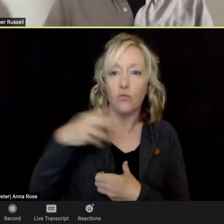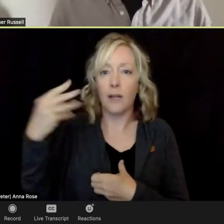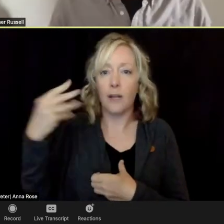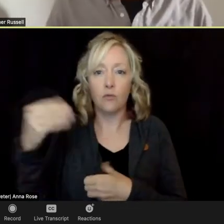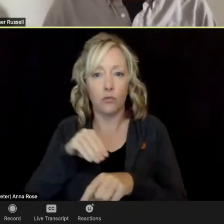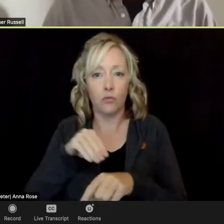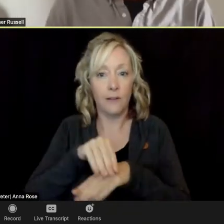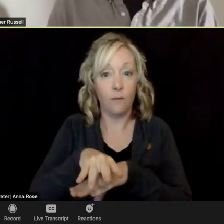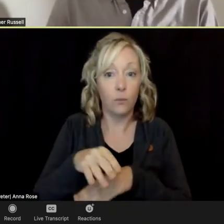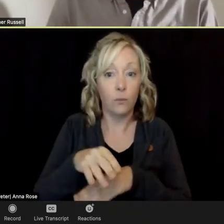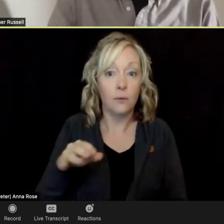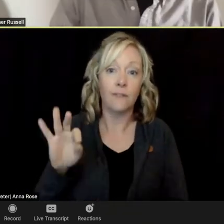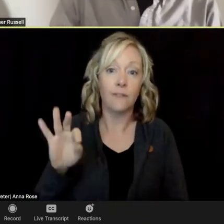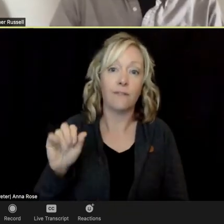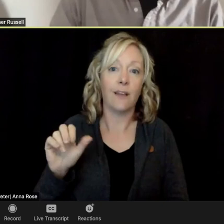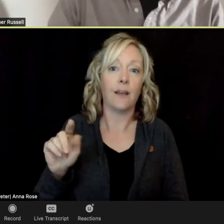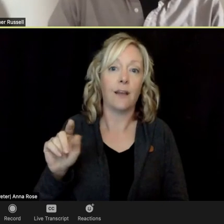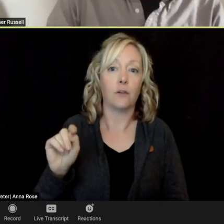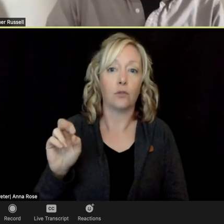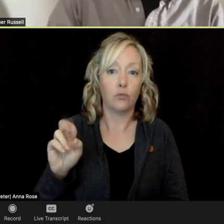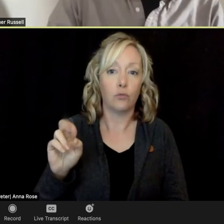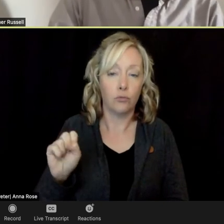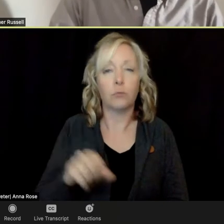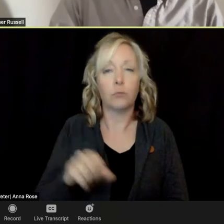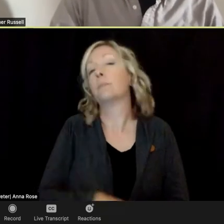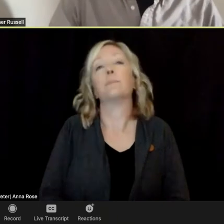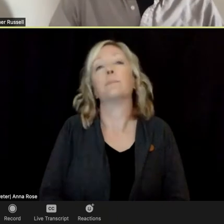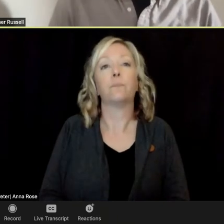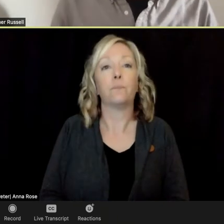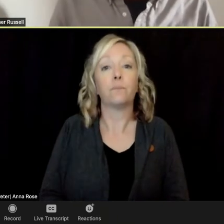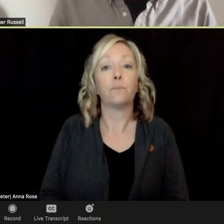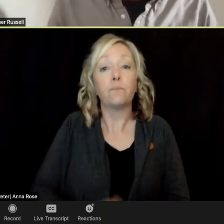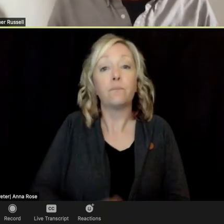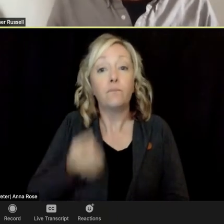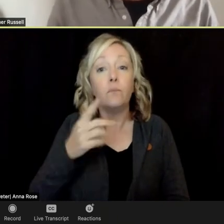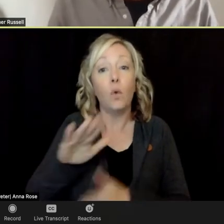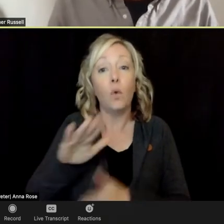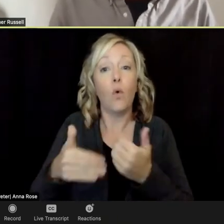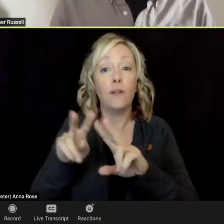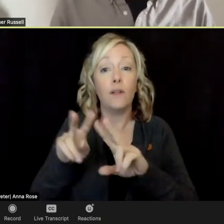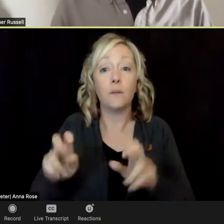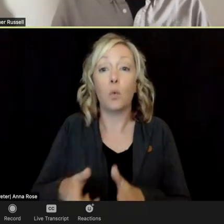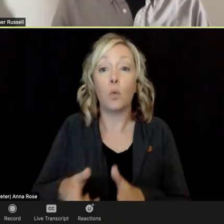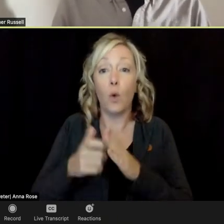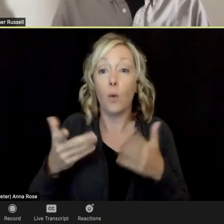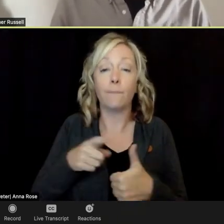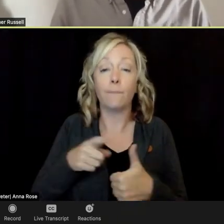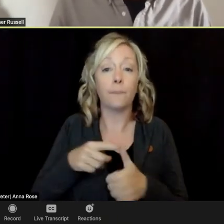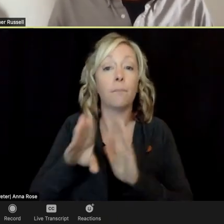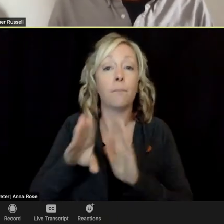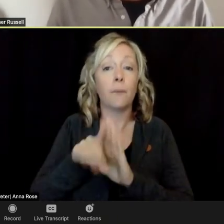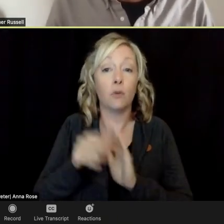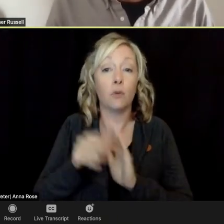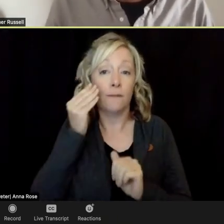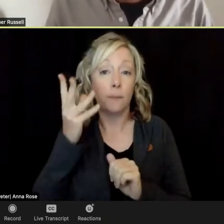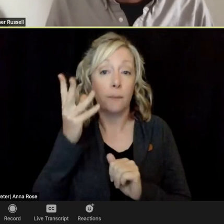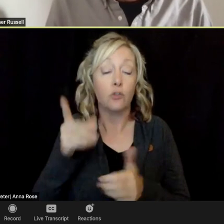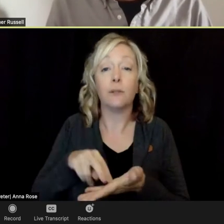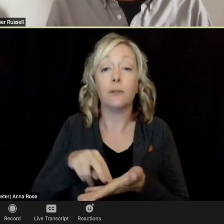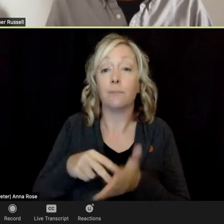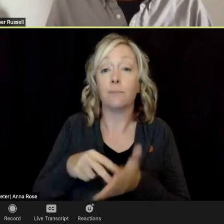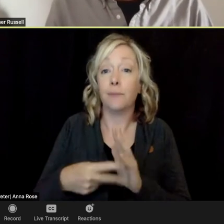factors. So any assessment needs to have some background information. So in biobehavioral assessment, we're going to gather